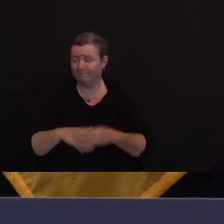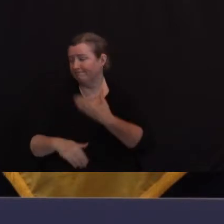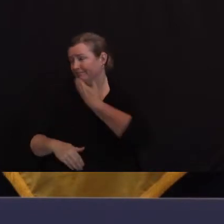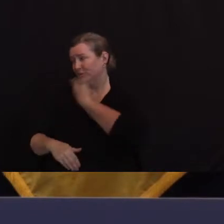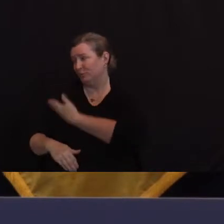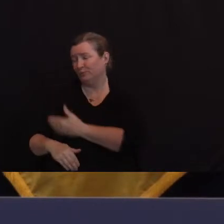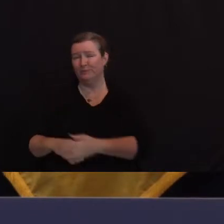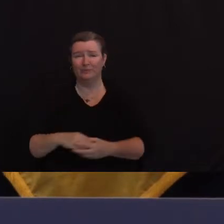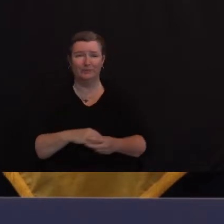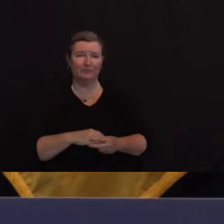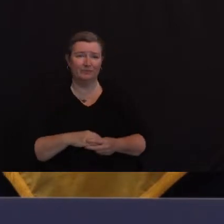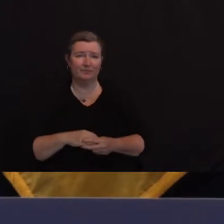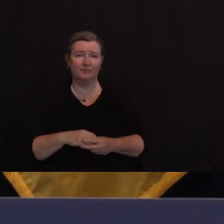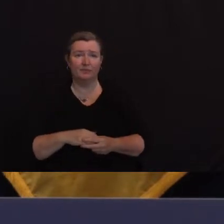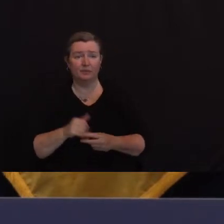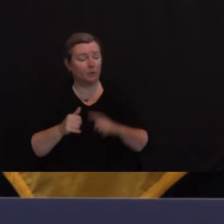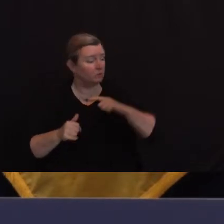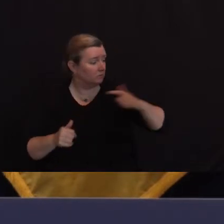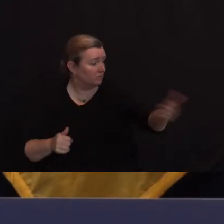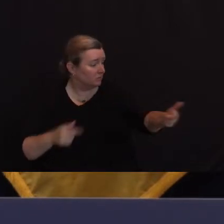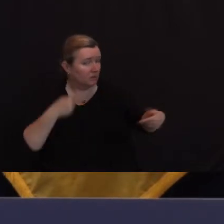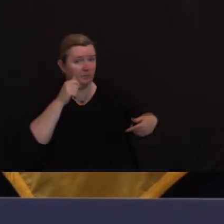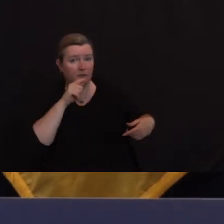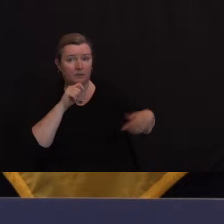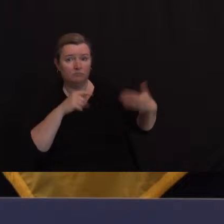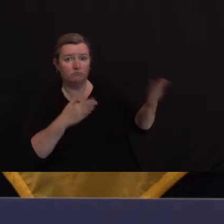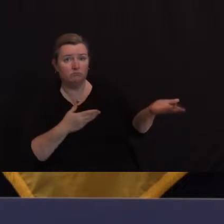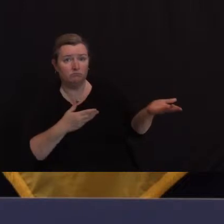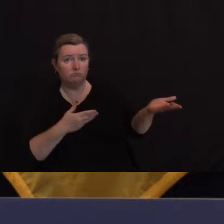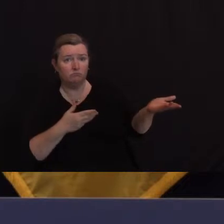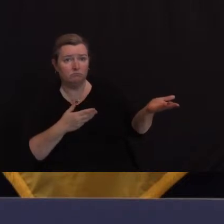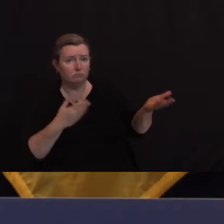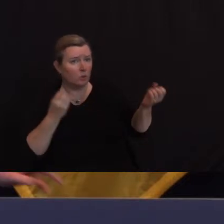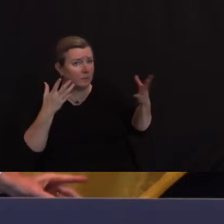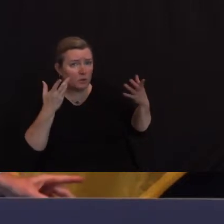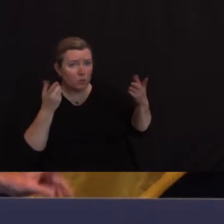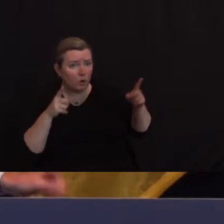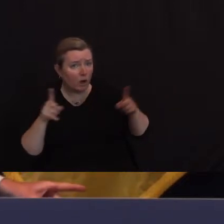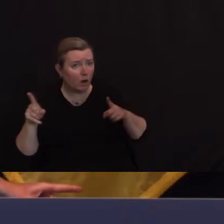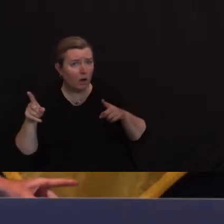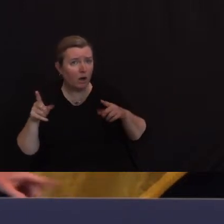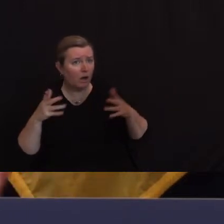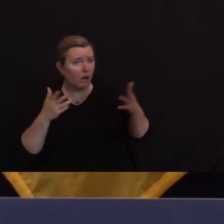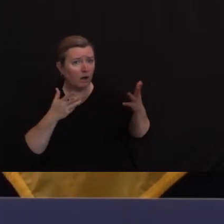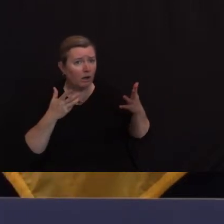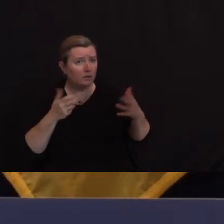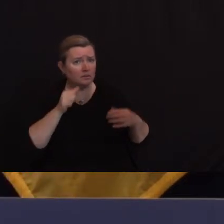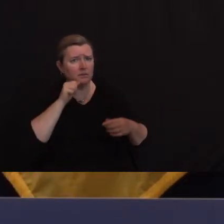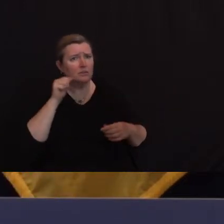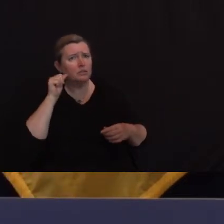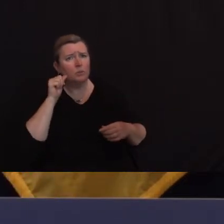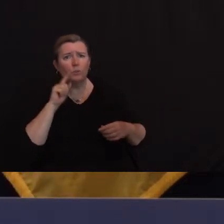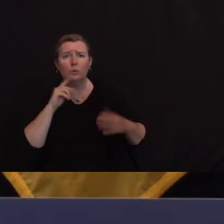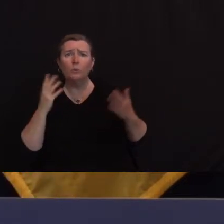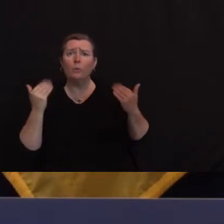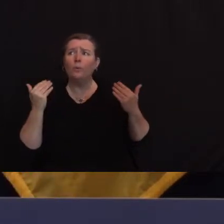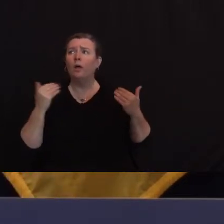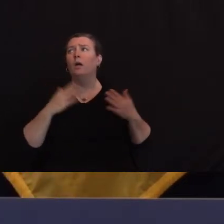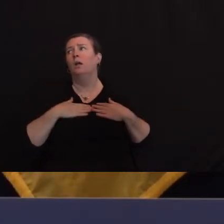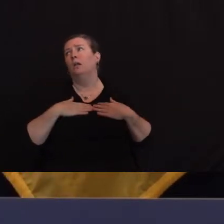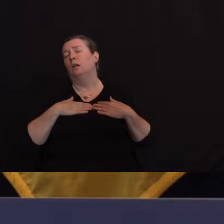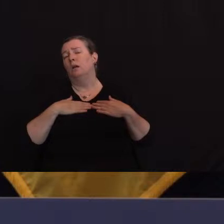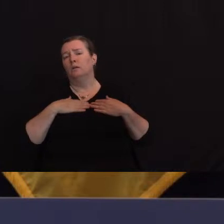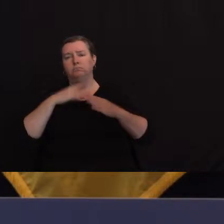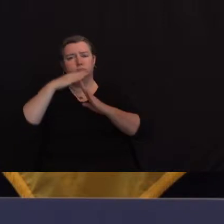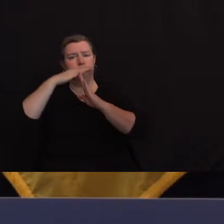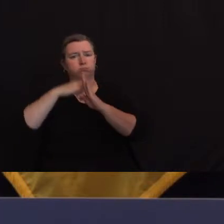Pat, we get a lot of moving parts. I guess we all do these days. But first of all, it was very cool yesterday. You and I were right here in the capital city with Thing